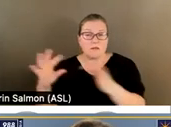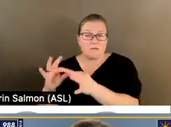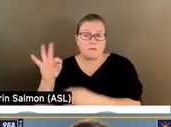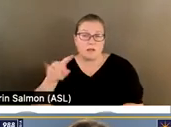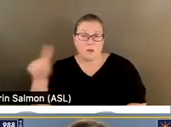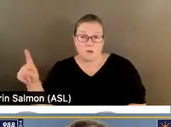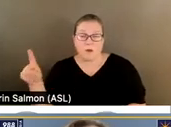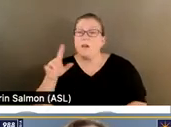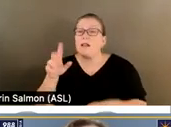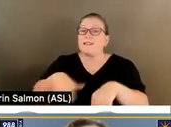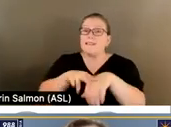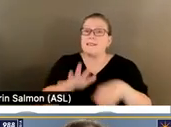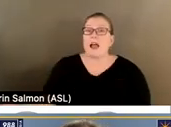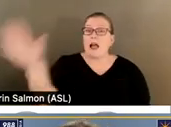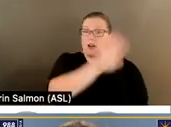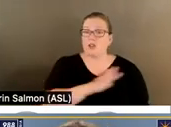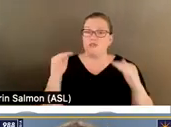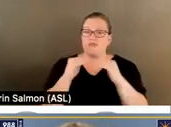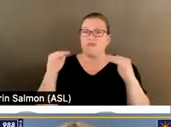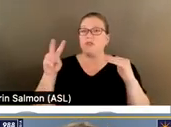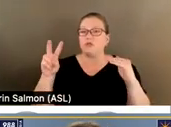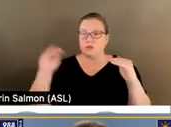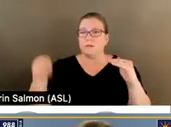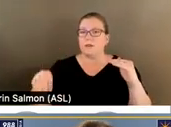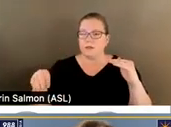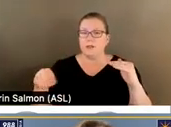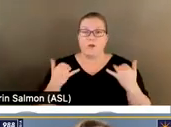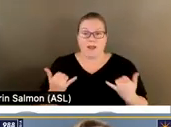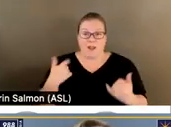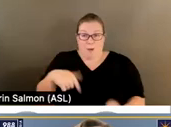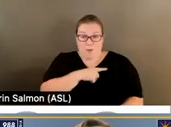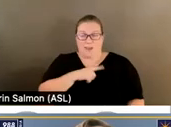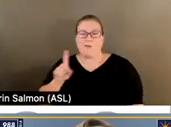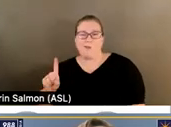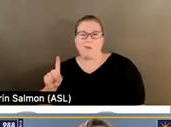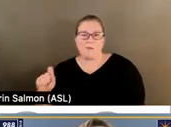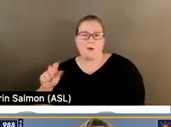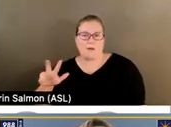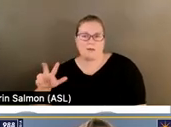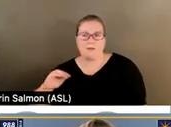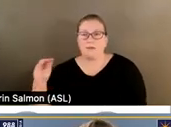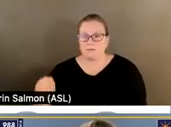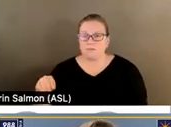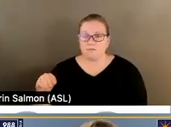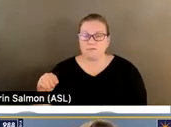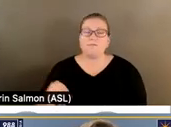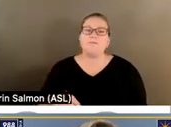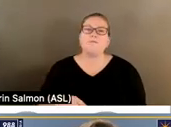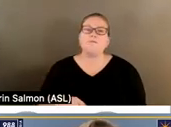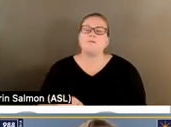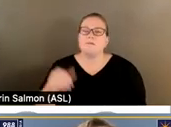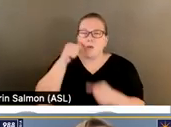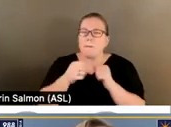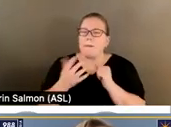2%. We're under that right now at 1.3%. If you'll reflect back to when we did this at the